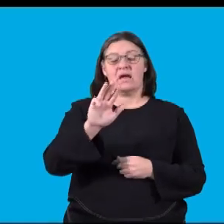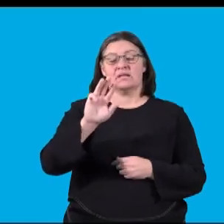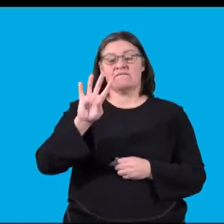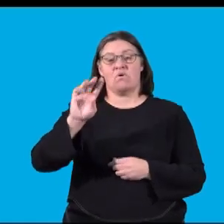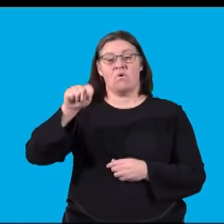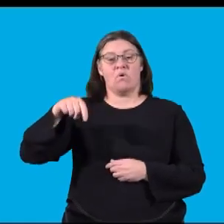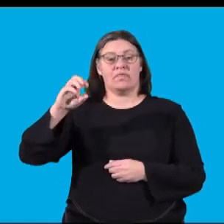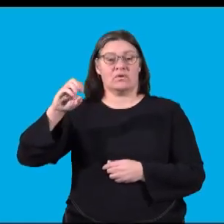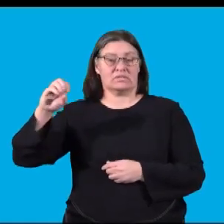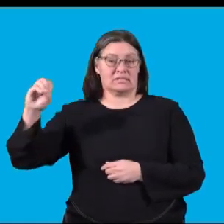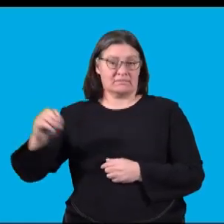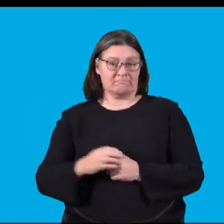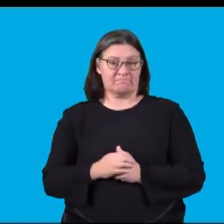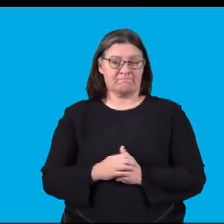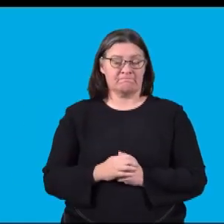194,000.